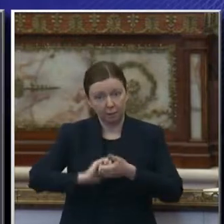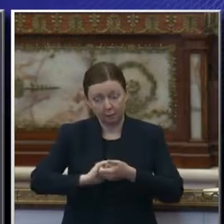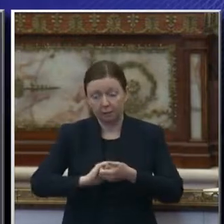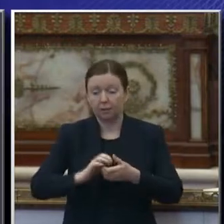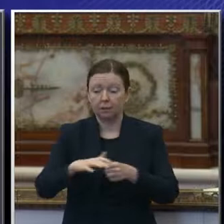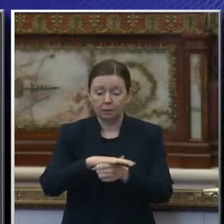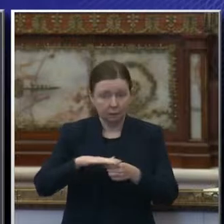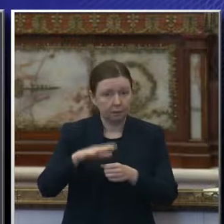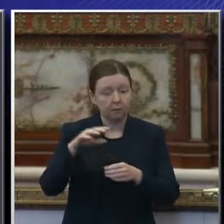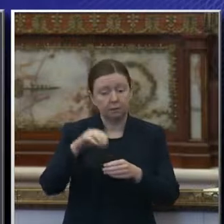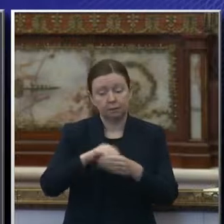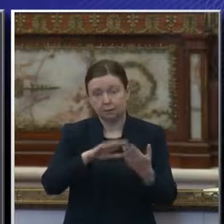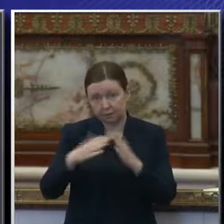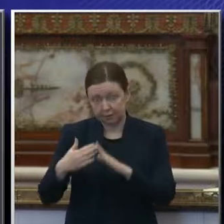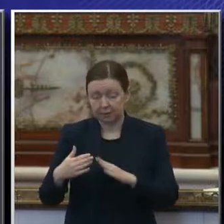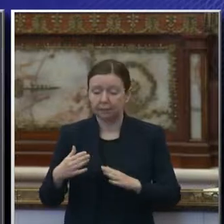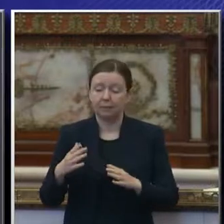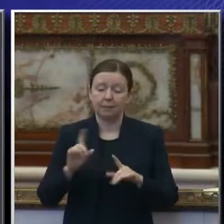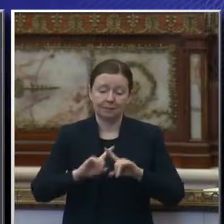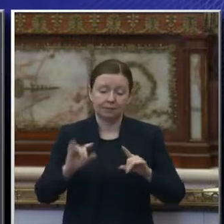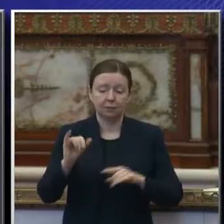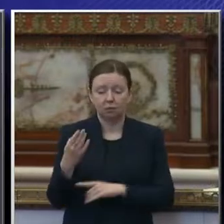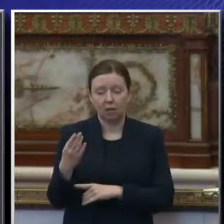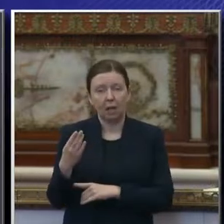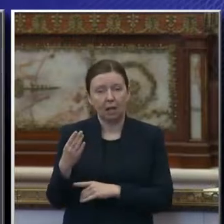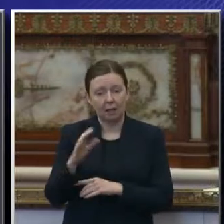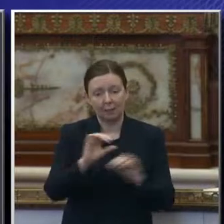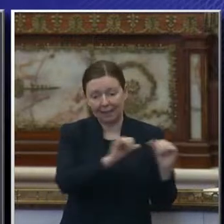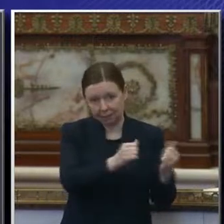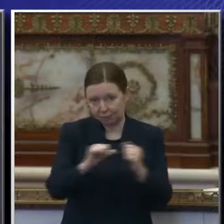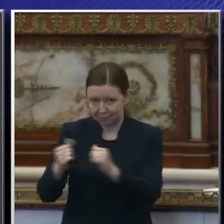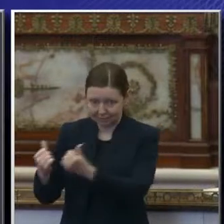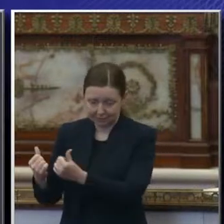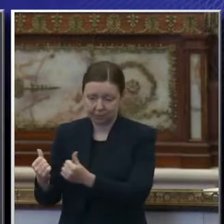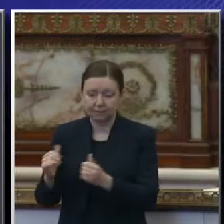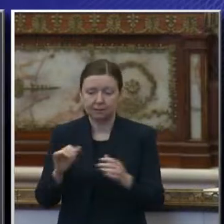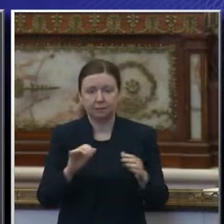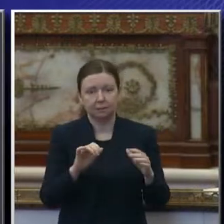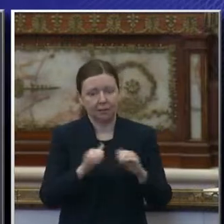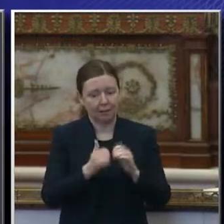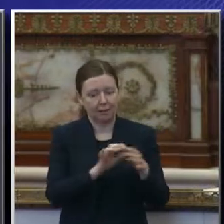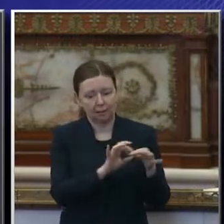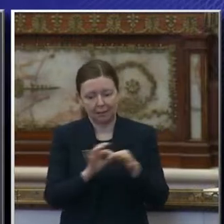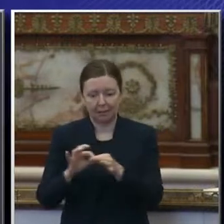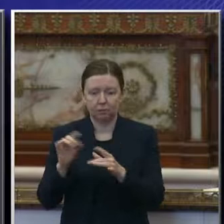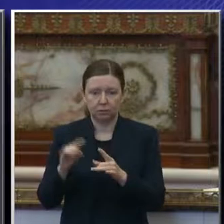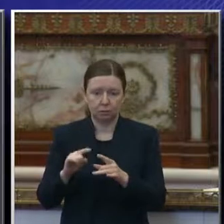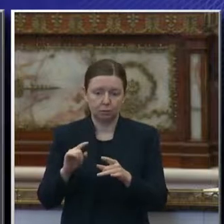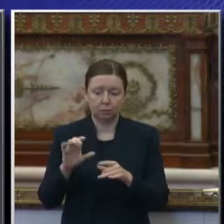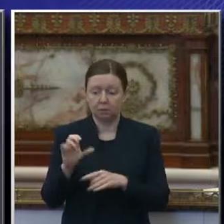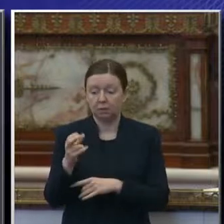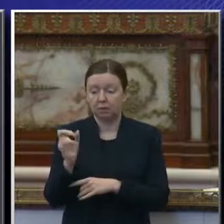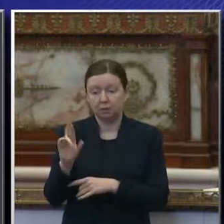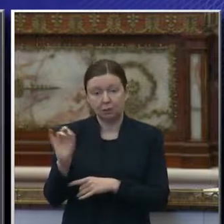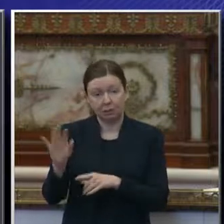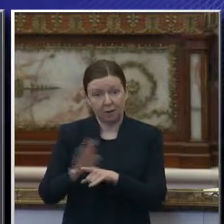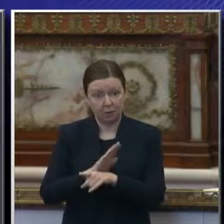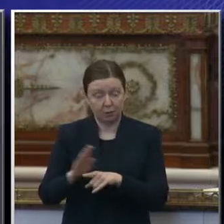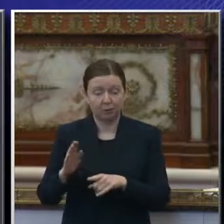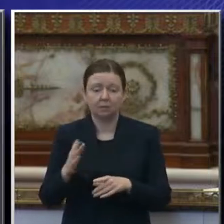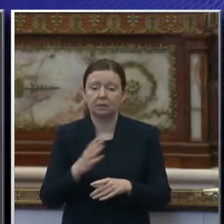city of Philadelphia, different job force agencies, different agencies as it relates to chambers of commerce, and,